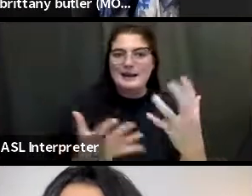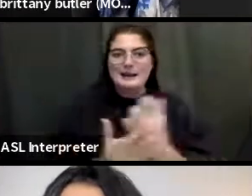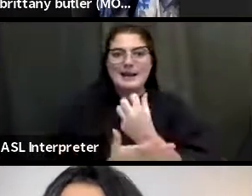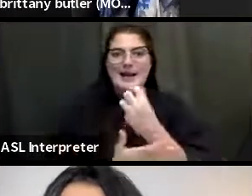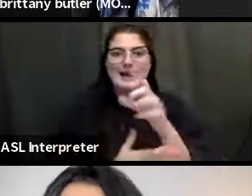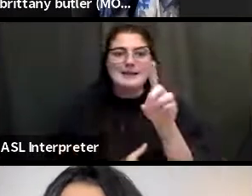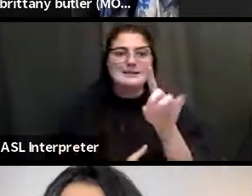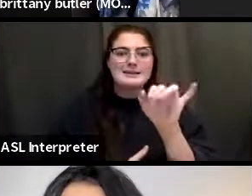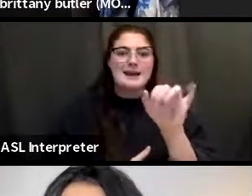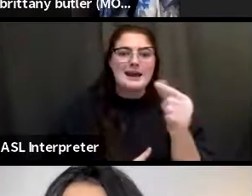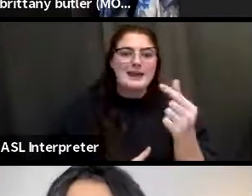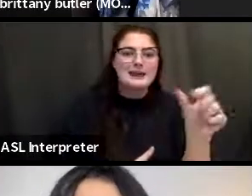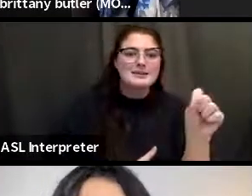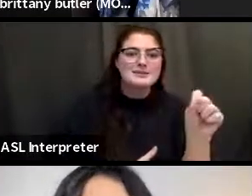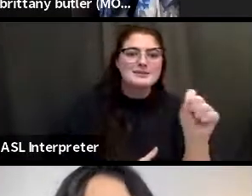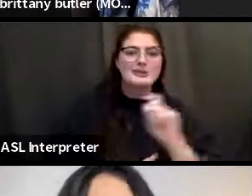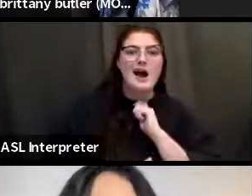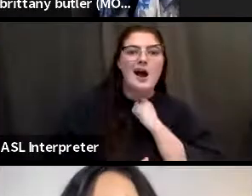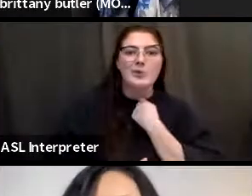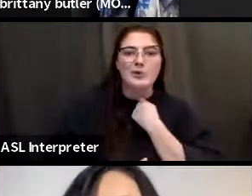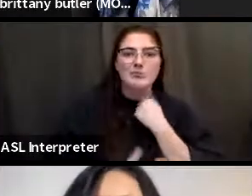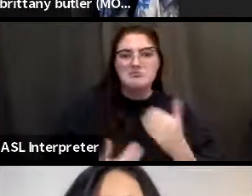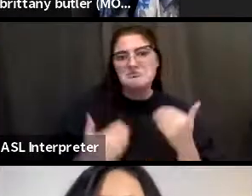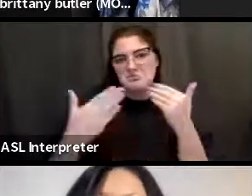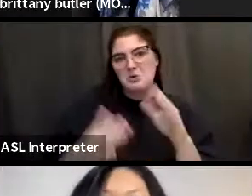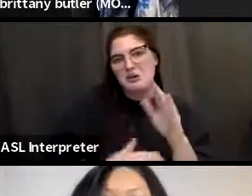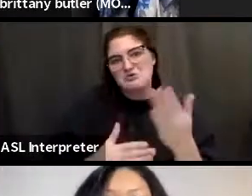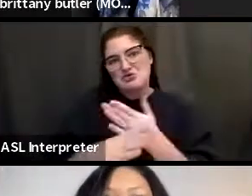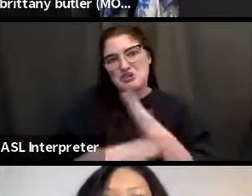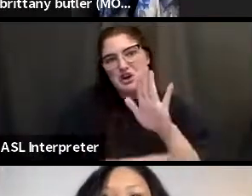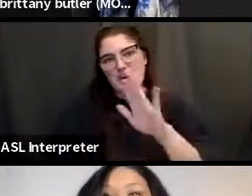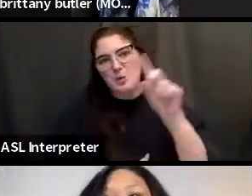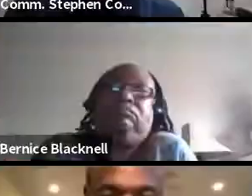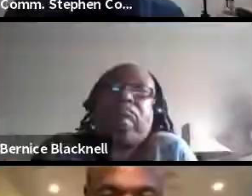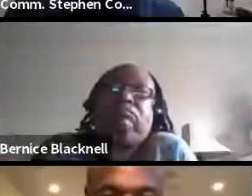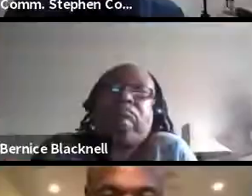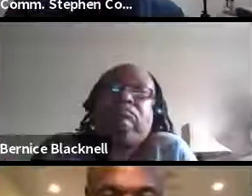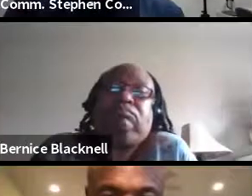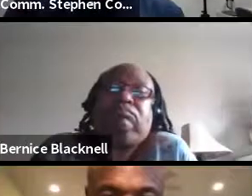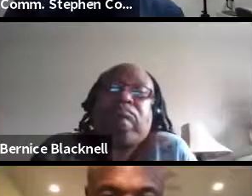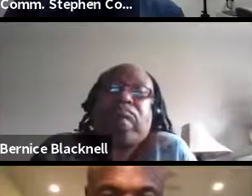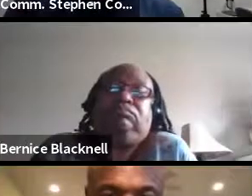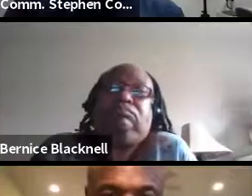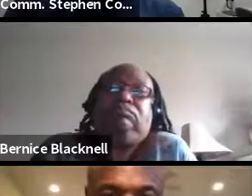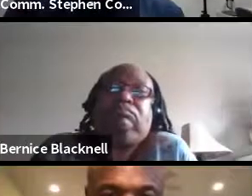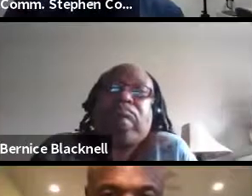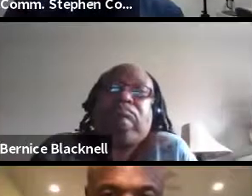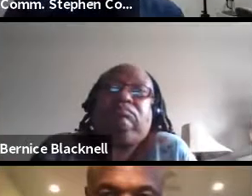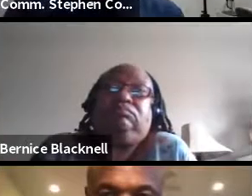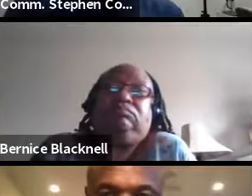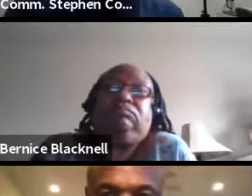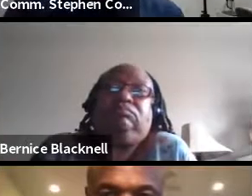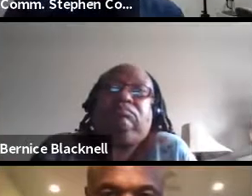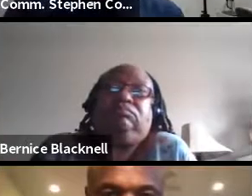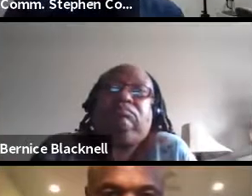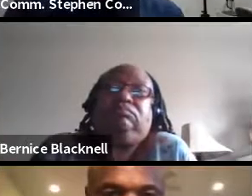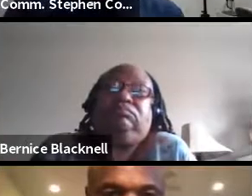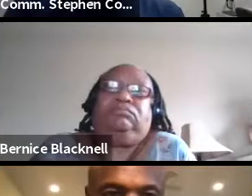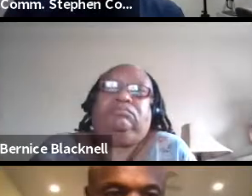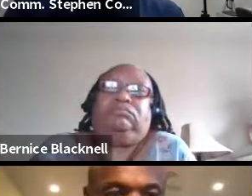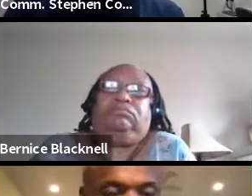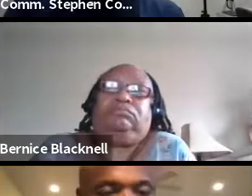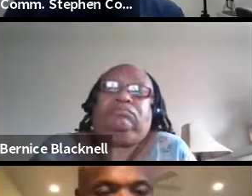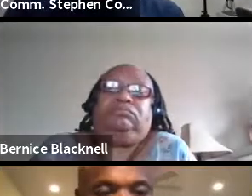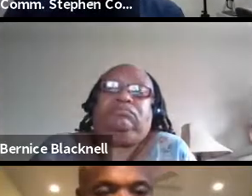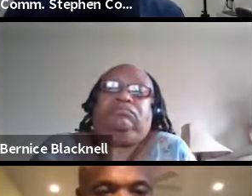Ms. Diggs unmuted so that she can share her question. Can you hear me? I've already unmuted. Yes. All right. So